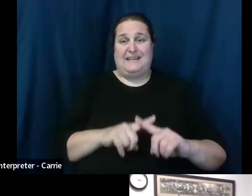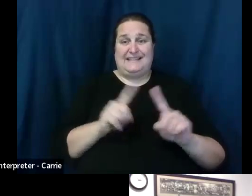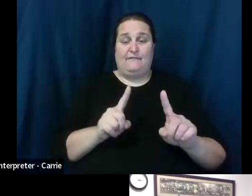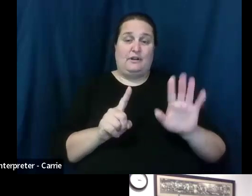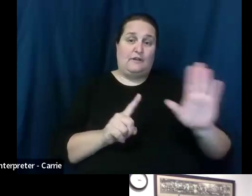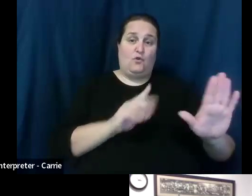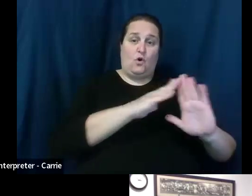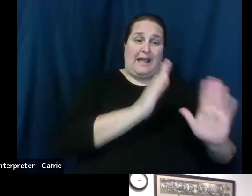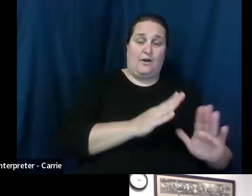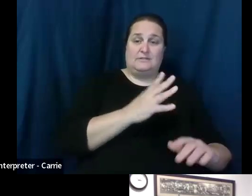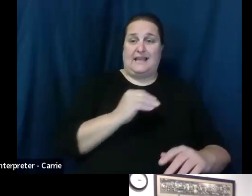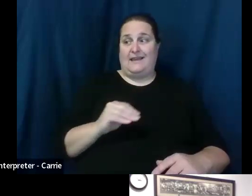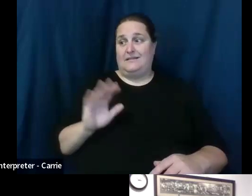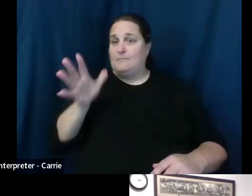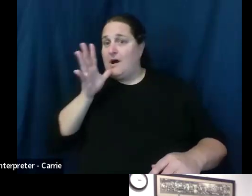meeting places and